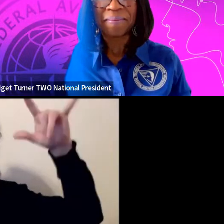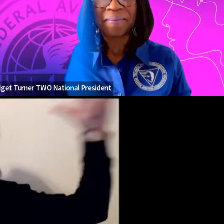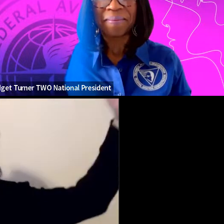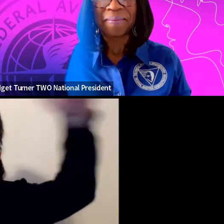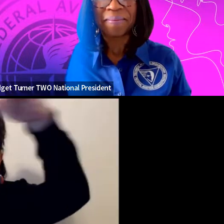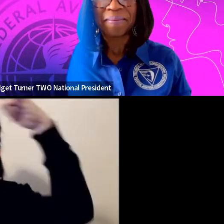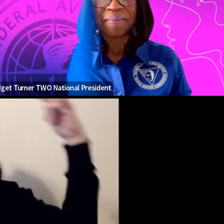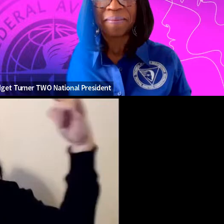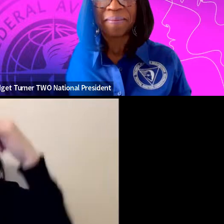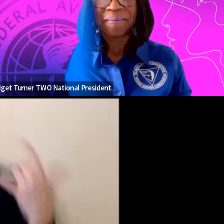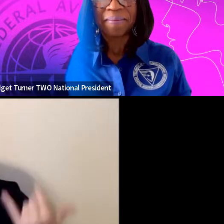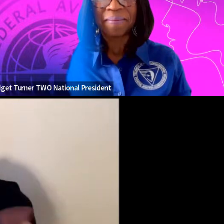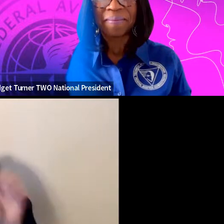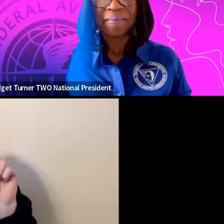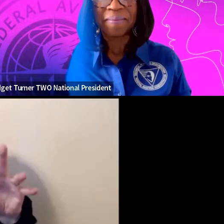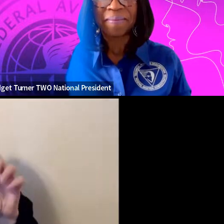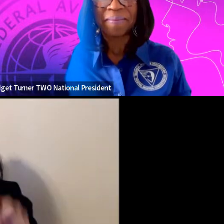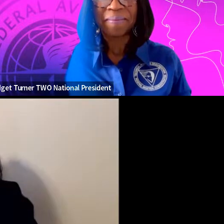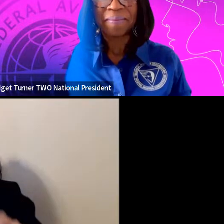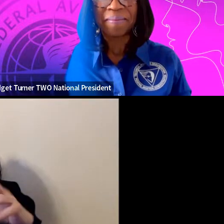let me throw some stats out at you.